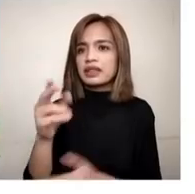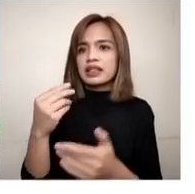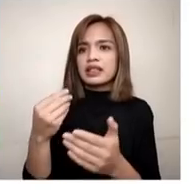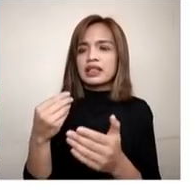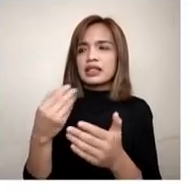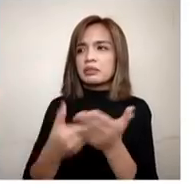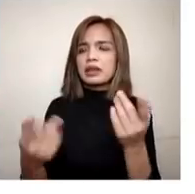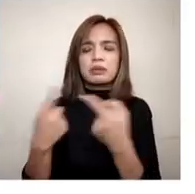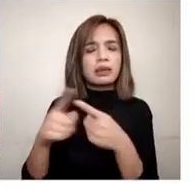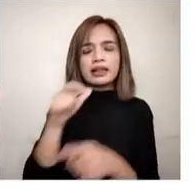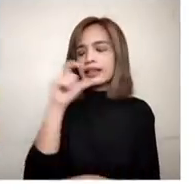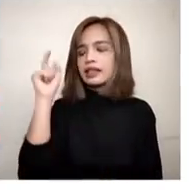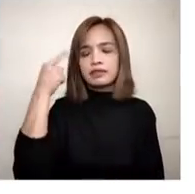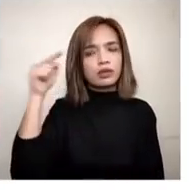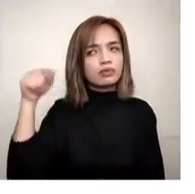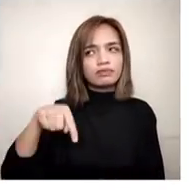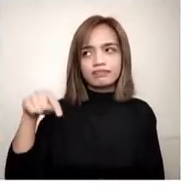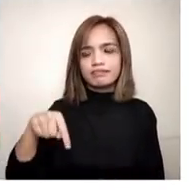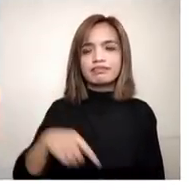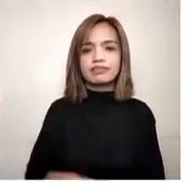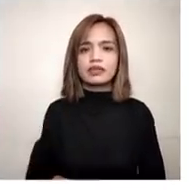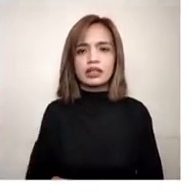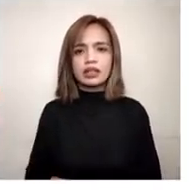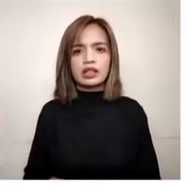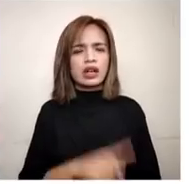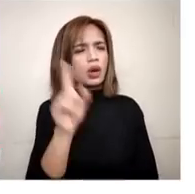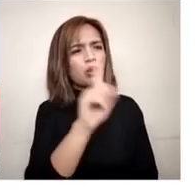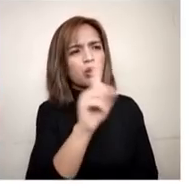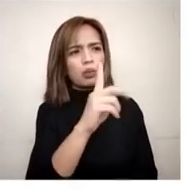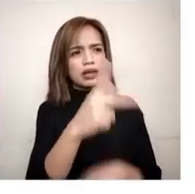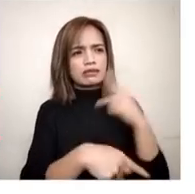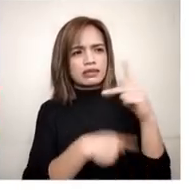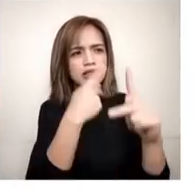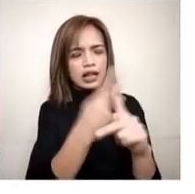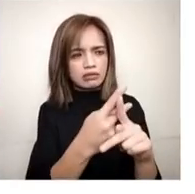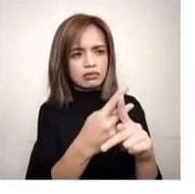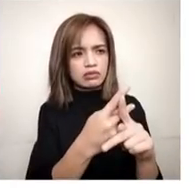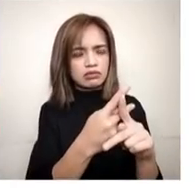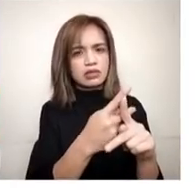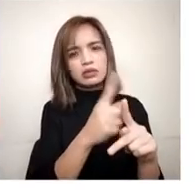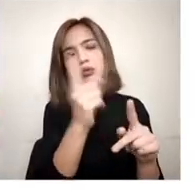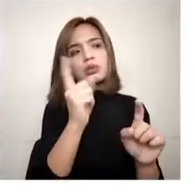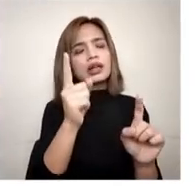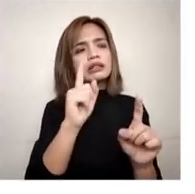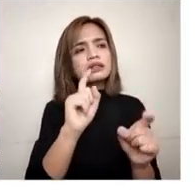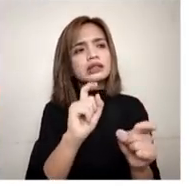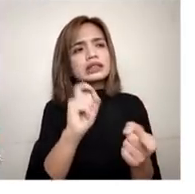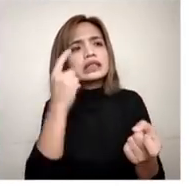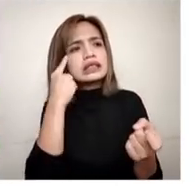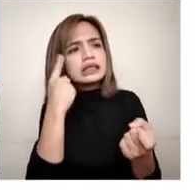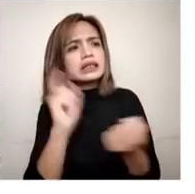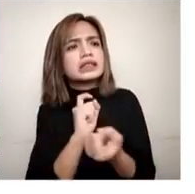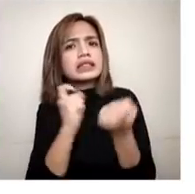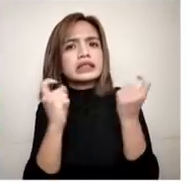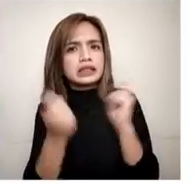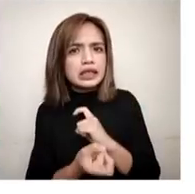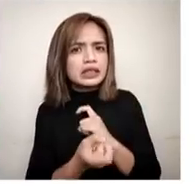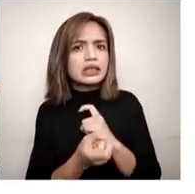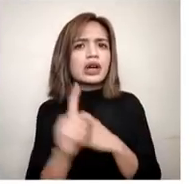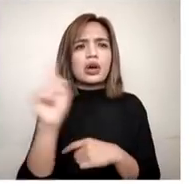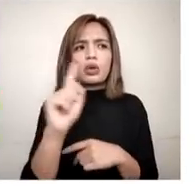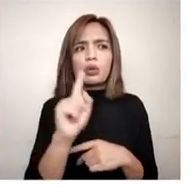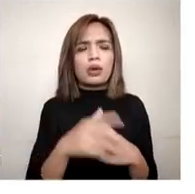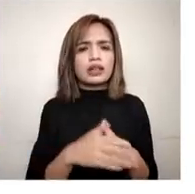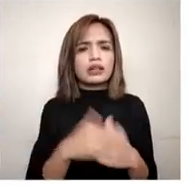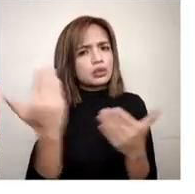one. So what kind of, you think, amendment to the law, or what kind of new law,